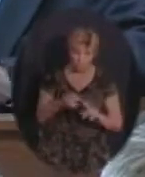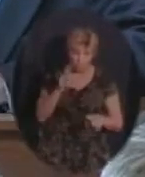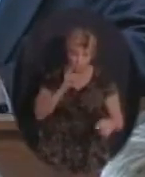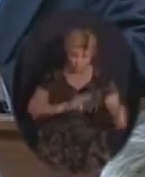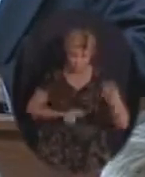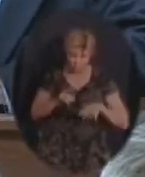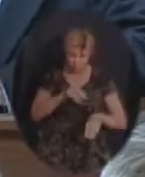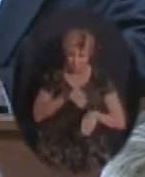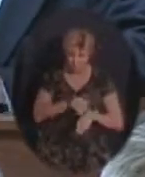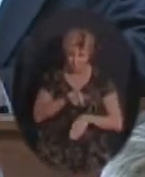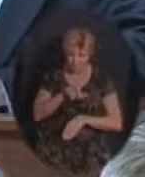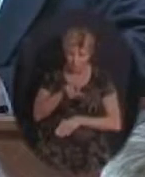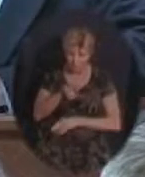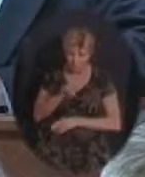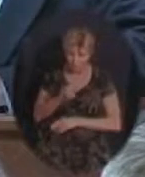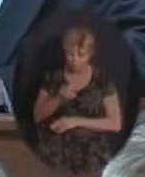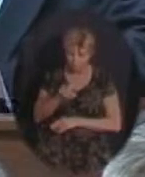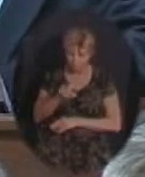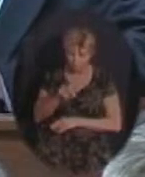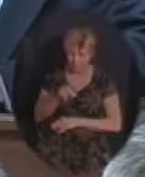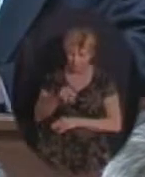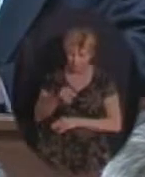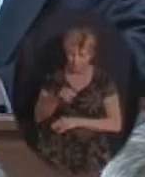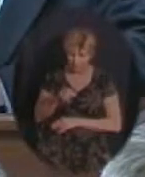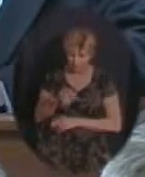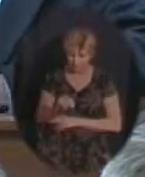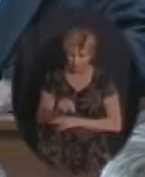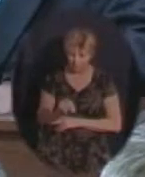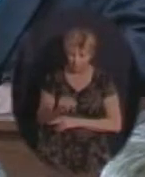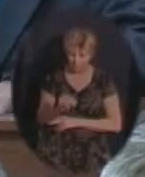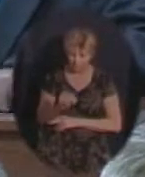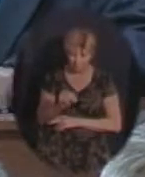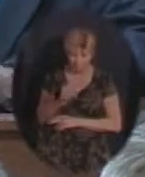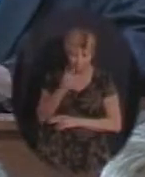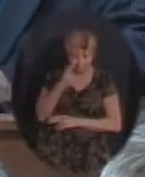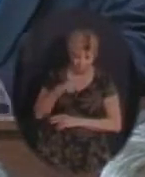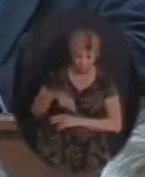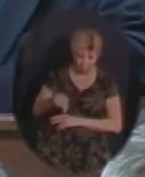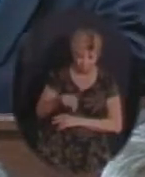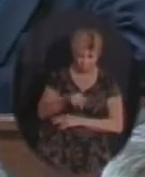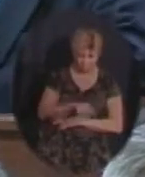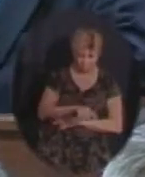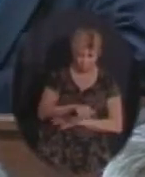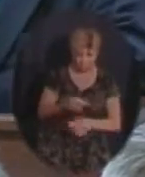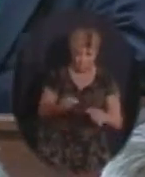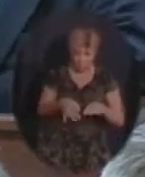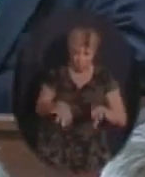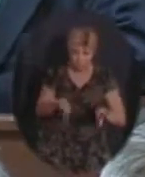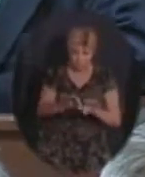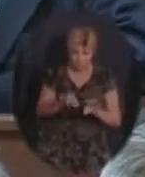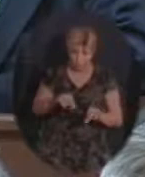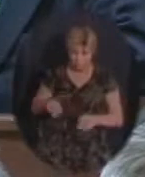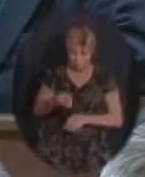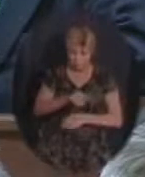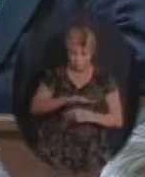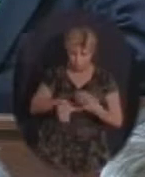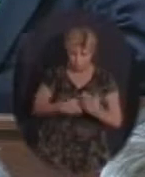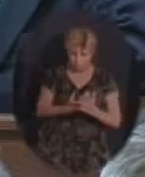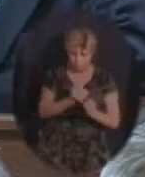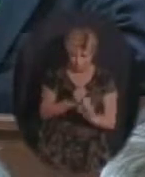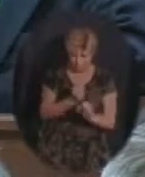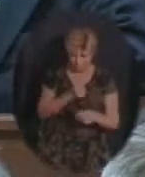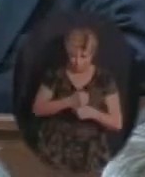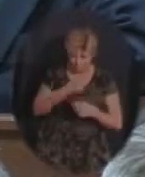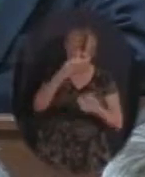that for you in the board packet for your consideration. But it is important that you all make a decision later this month, because it is